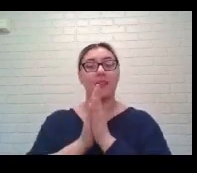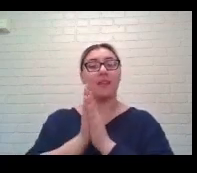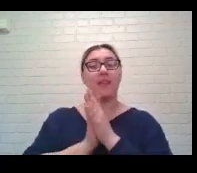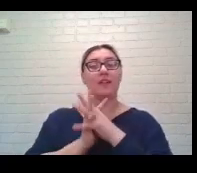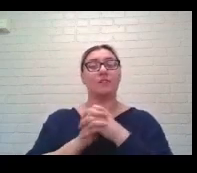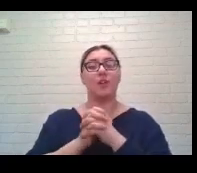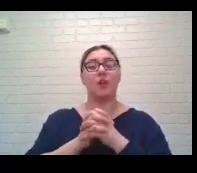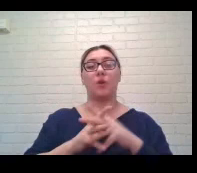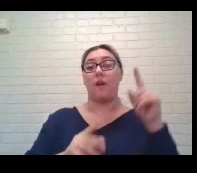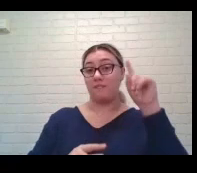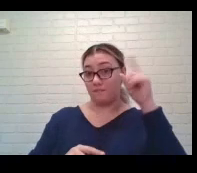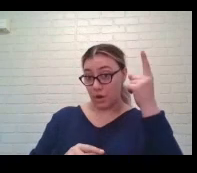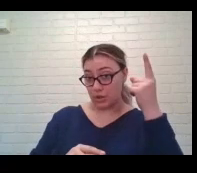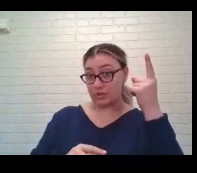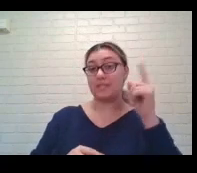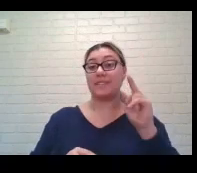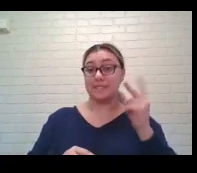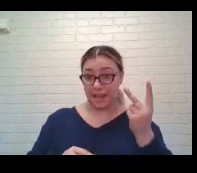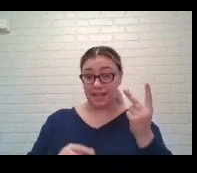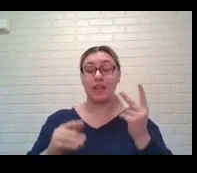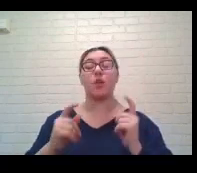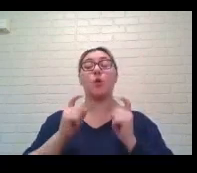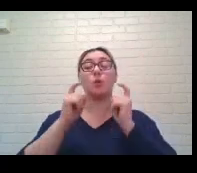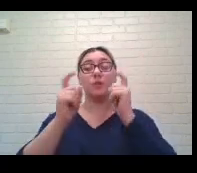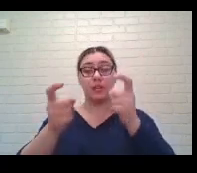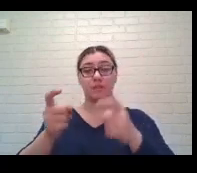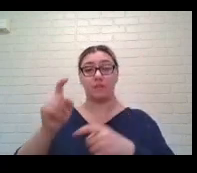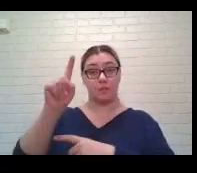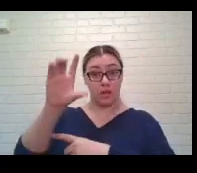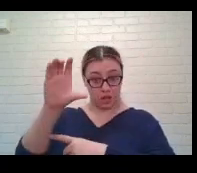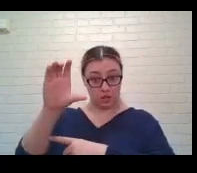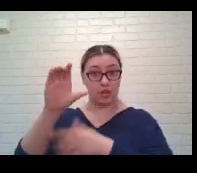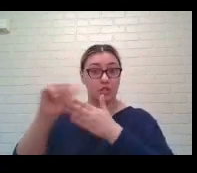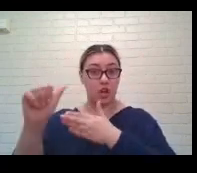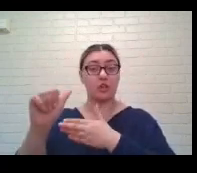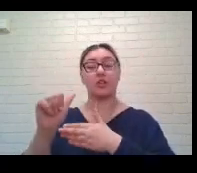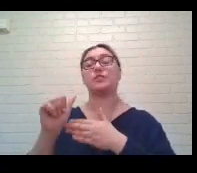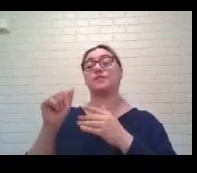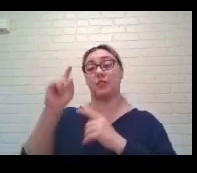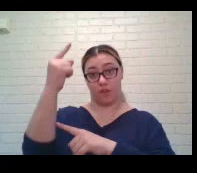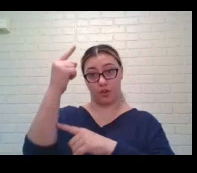get $100 and $50 Amazon gift cards respectively.